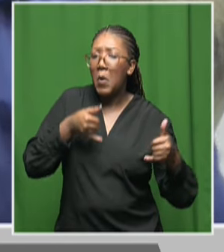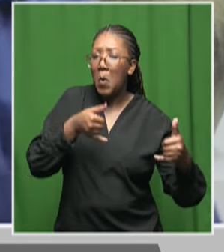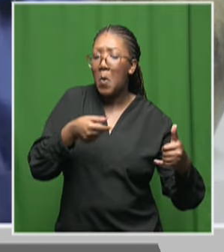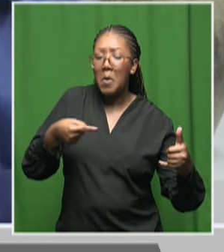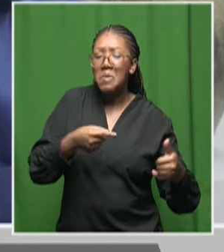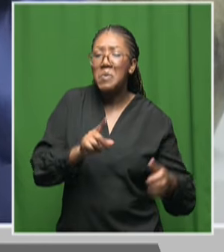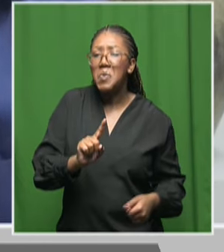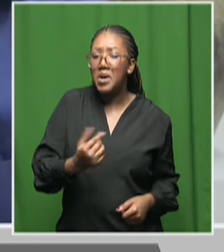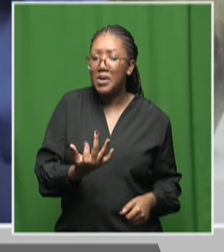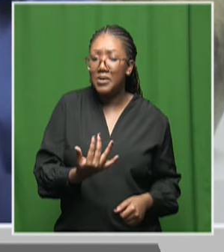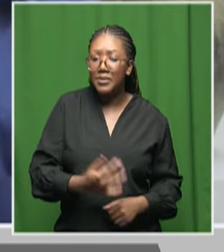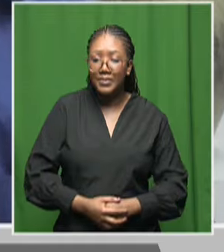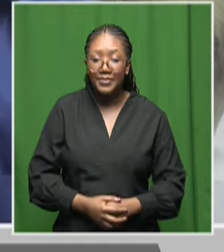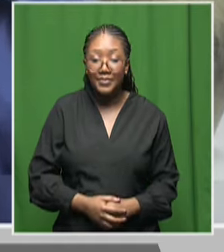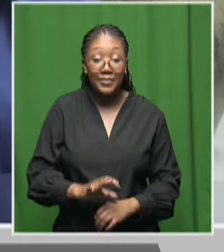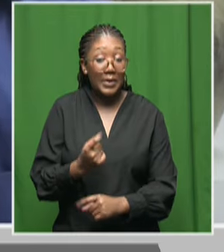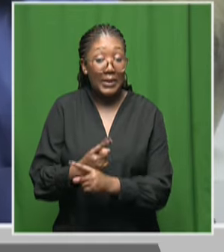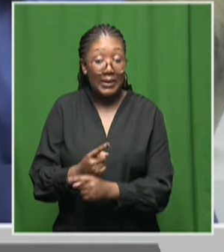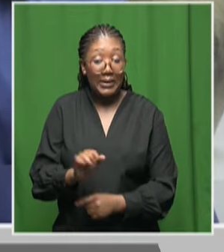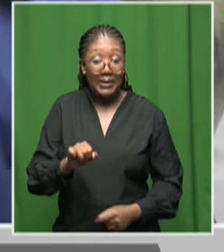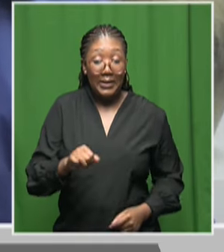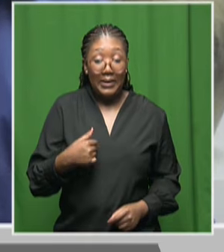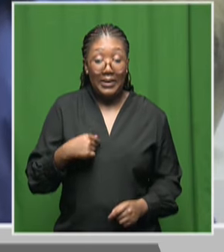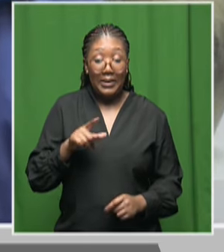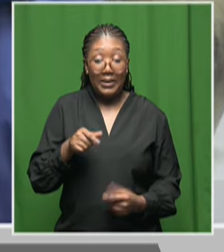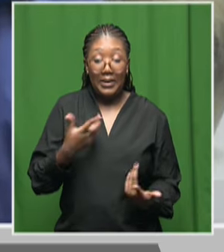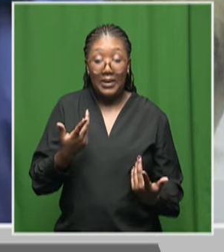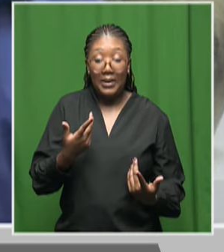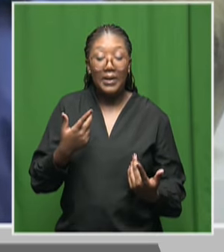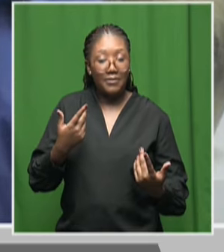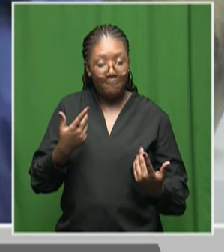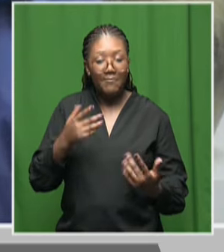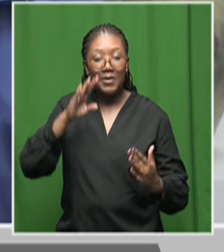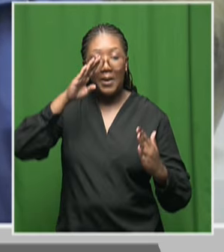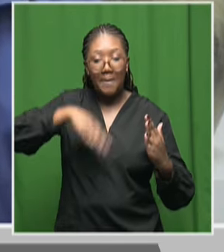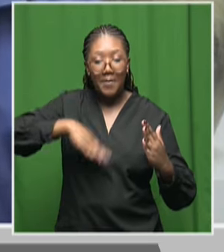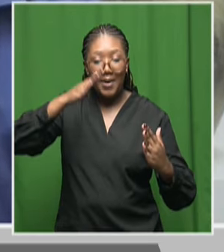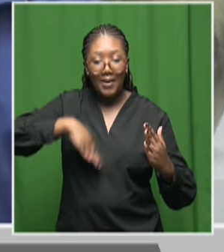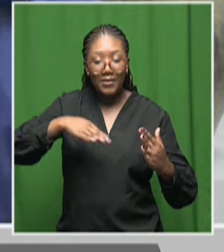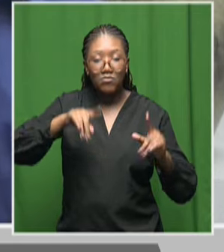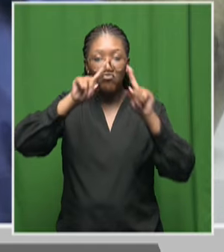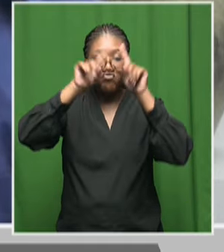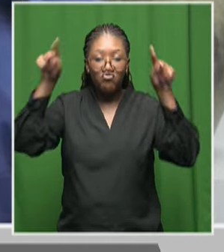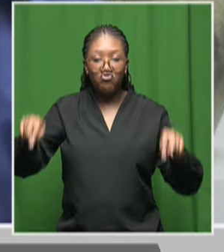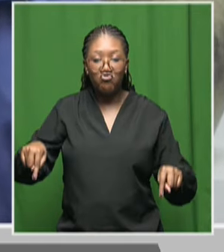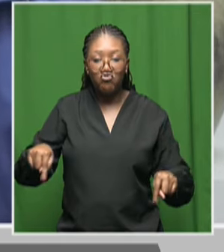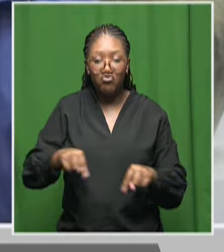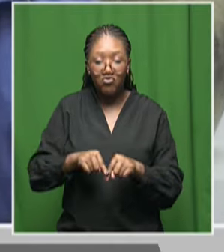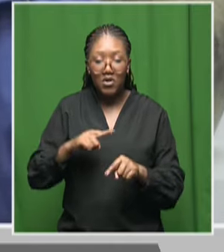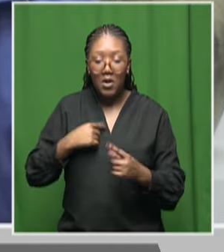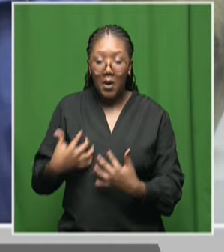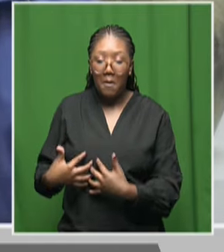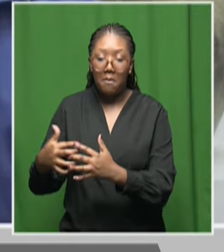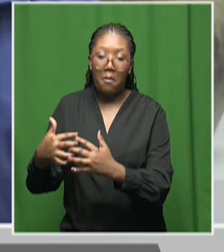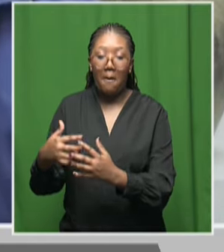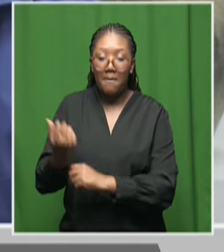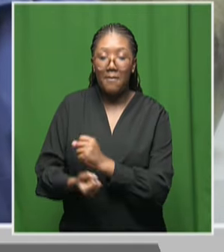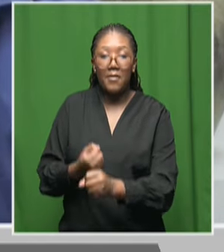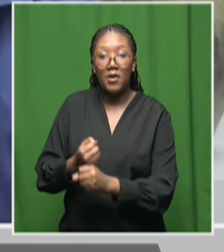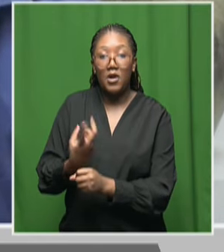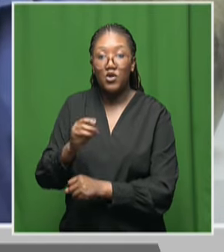Sure. So like you mentioned, the Portrait Awards was initiated in 2013, Yeah. And it's based on